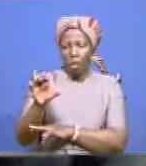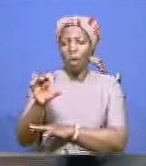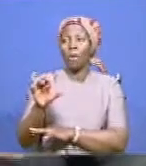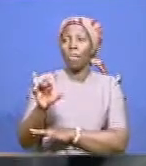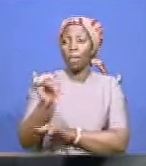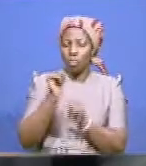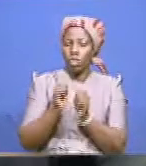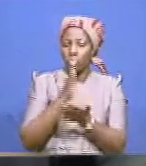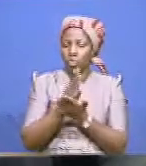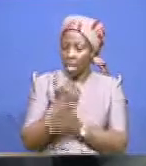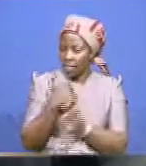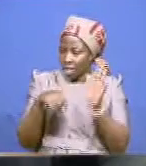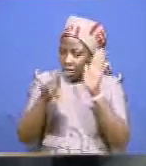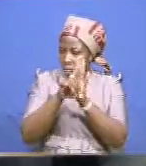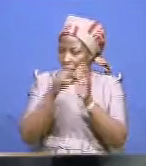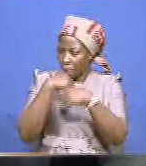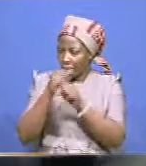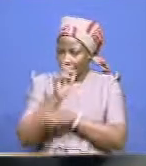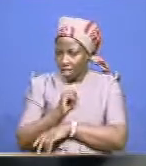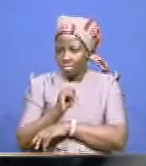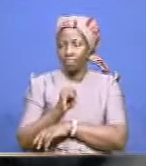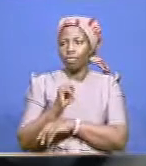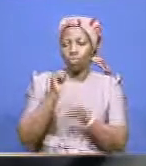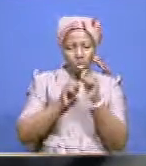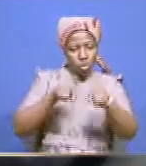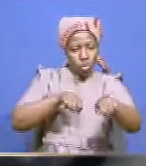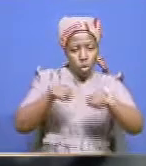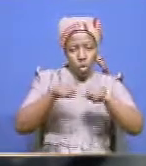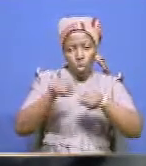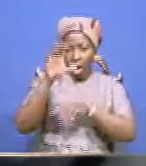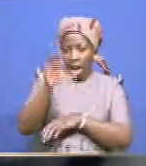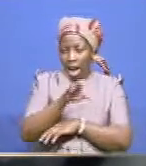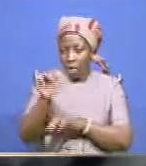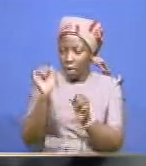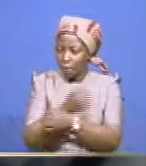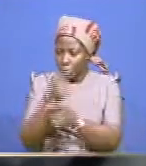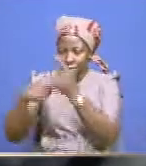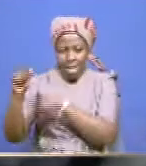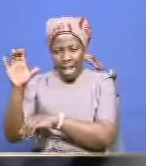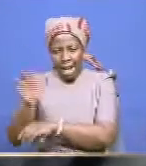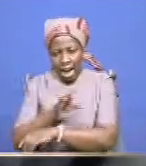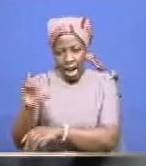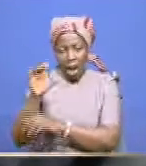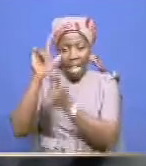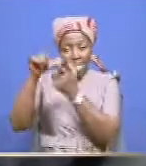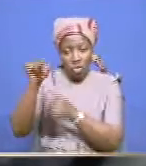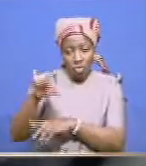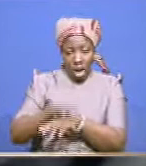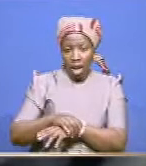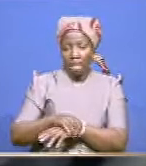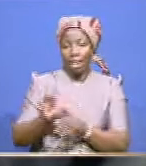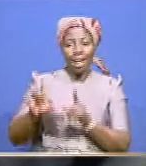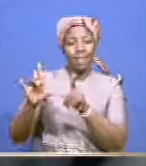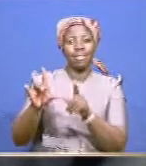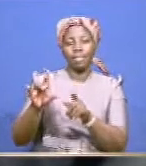we have a law in place that manages alcohol. You cannot sell alcohol unless you are licensed in Makueni. That's point